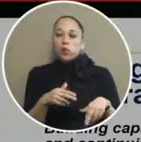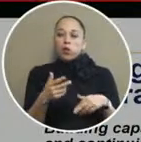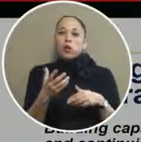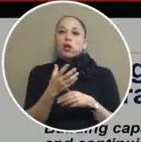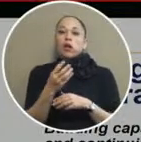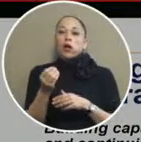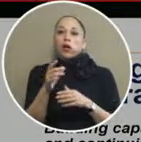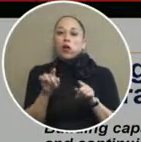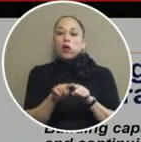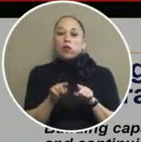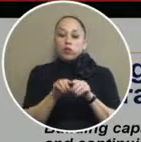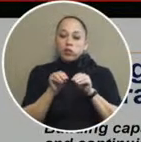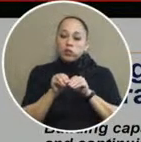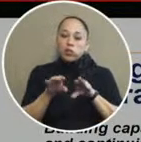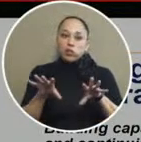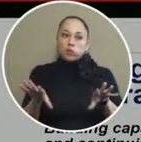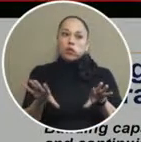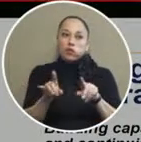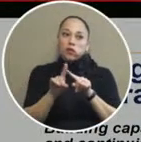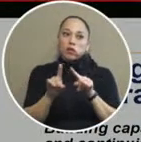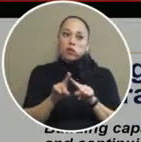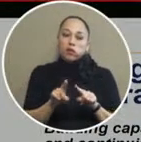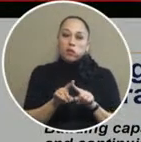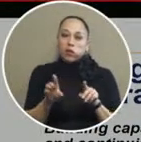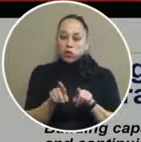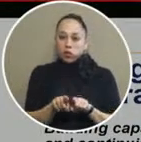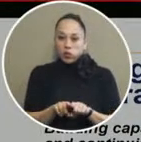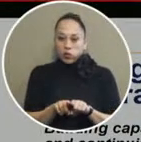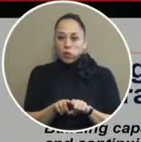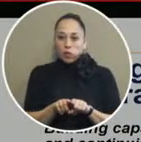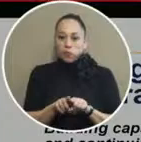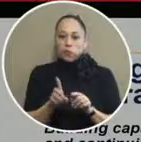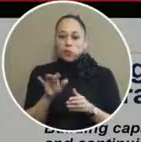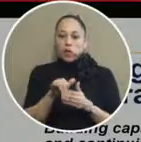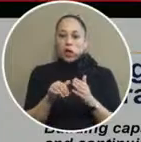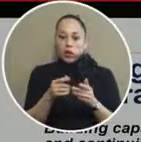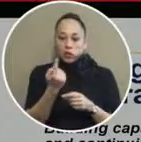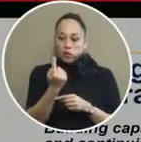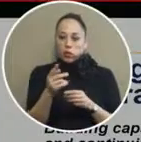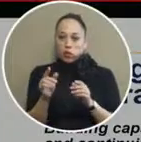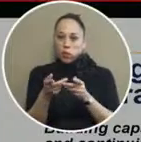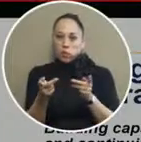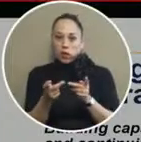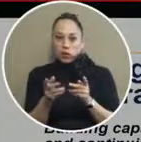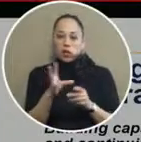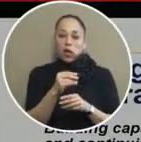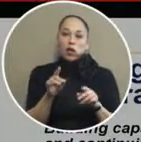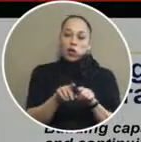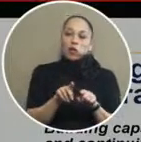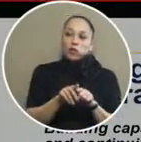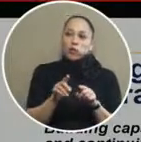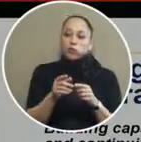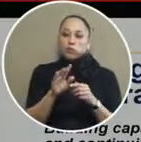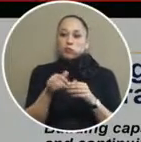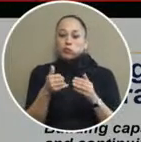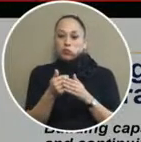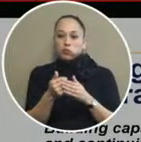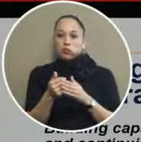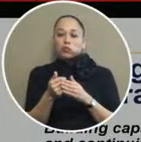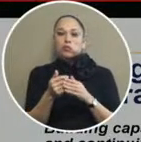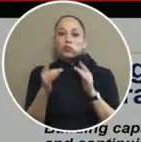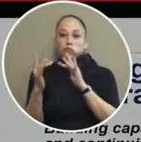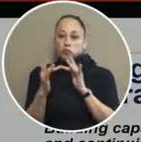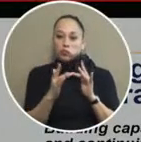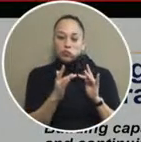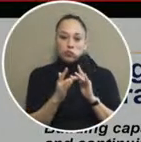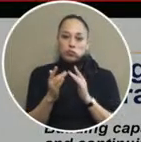efficiently, as well as expand our lab capability as well at a single location. We're also looking for space for epidemiology and